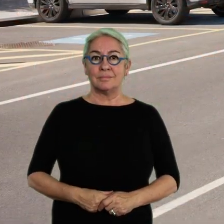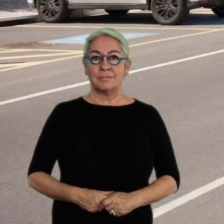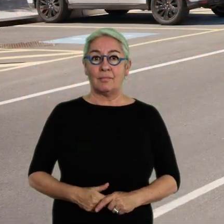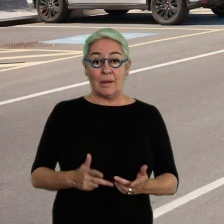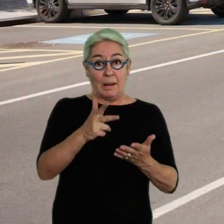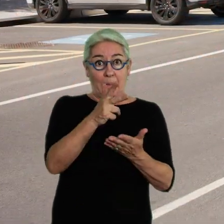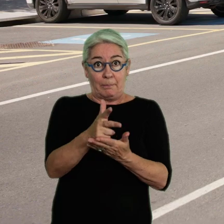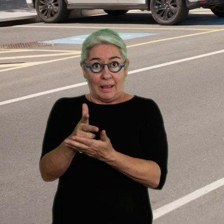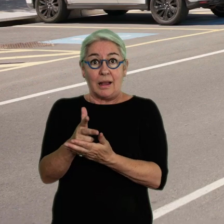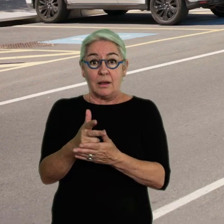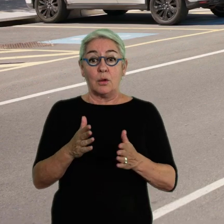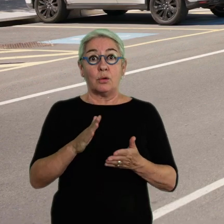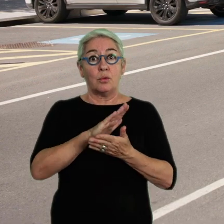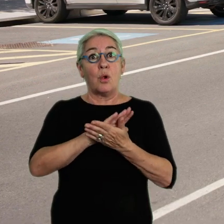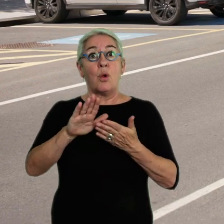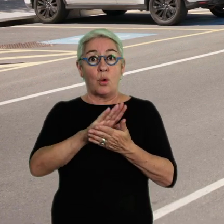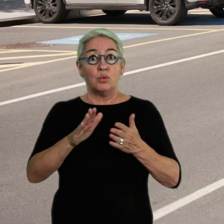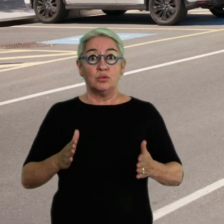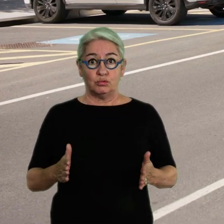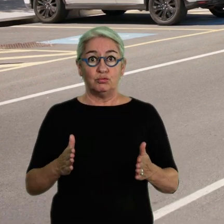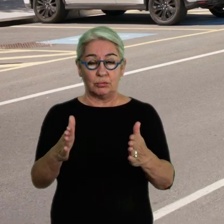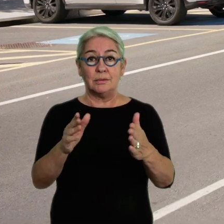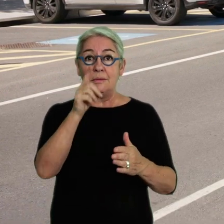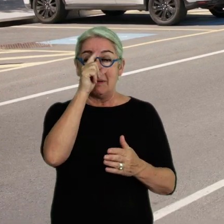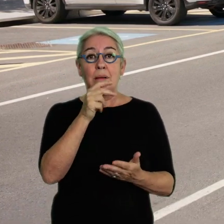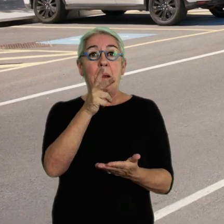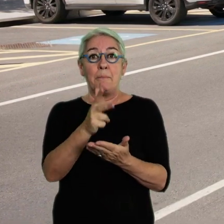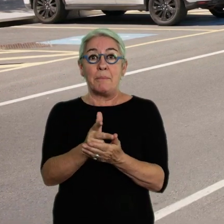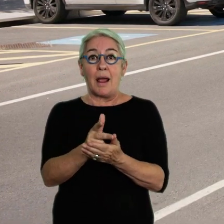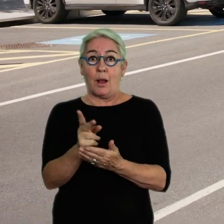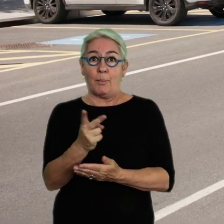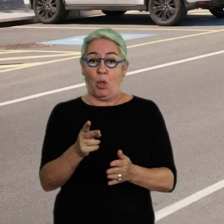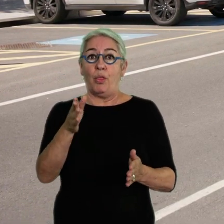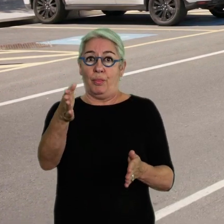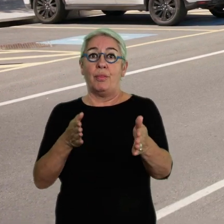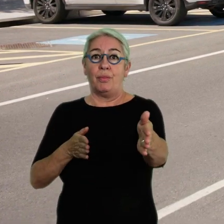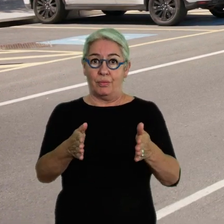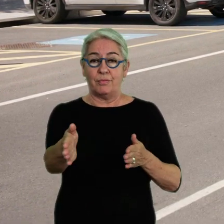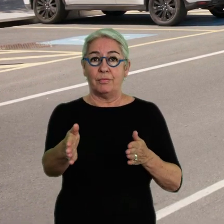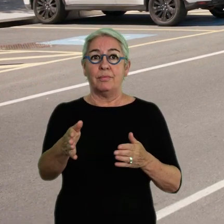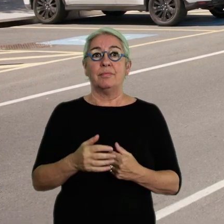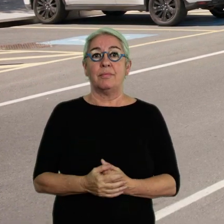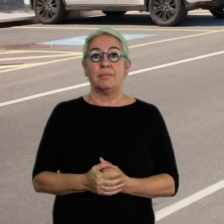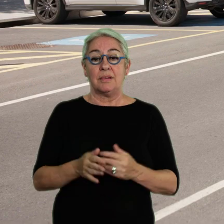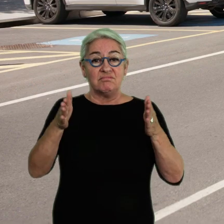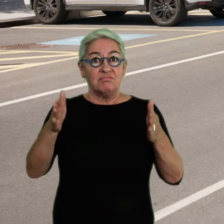On-street parking is available on both sides of Holden Street with time limits of 1 to 2 hours between 9 a.m. and 5 p.m.